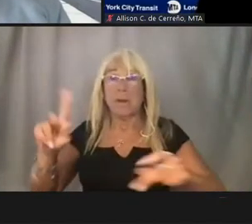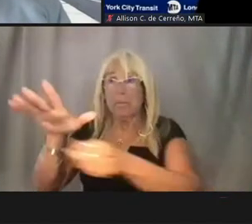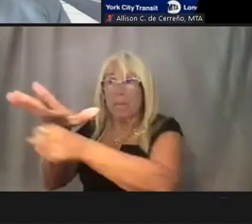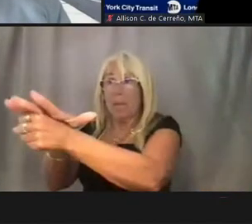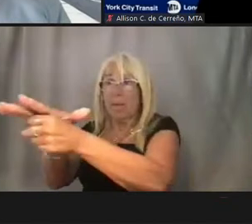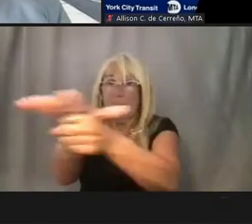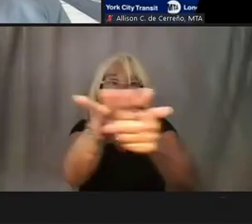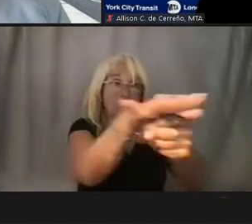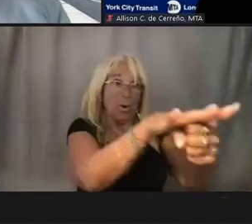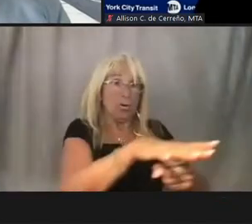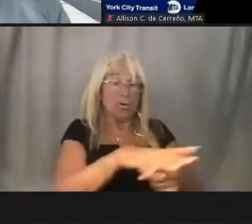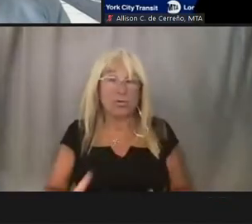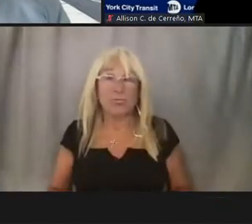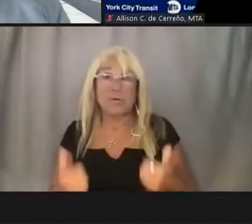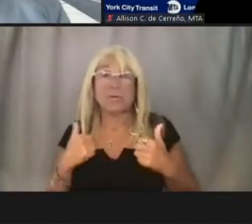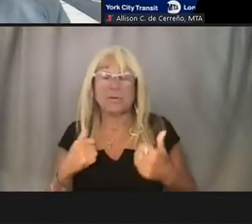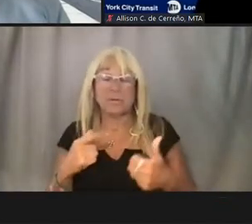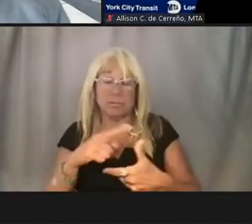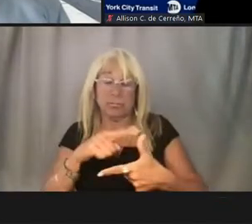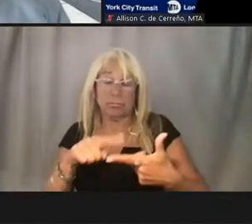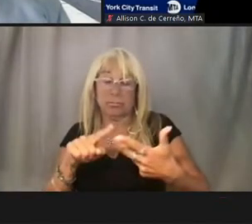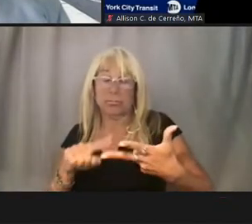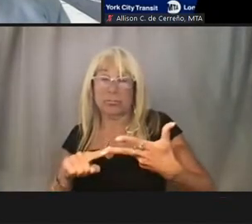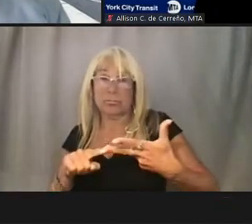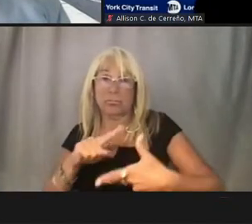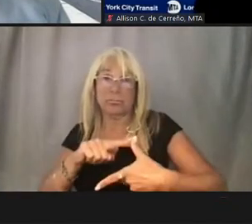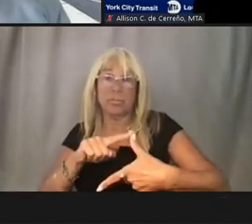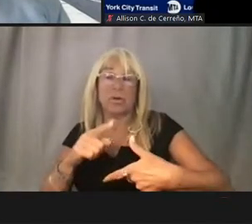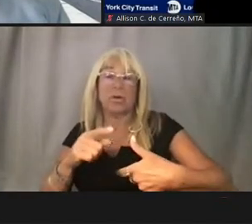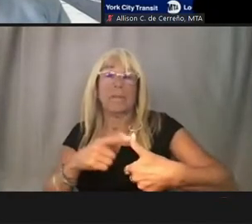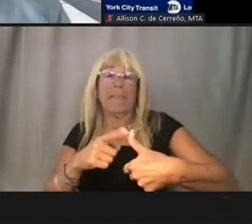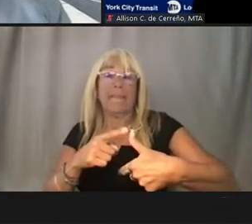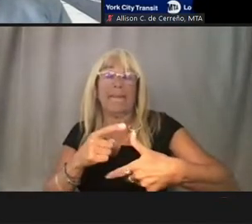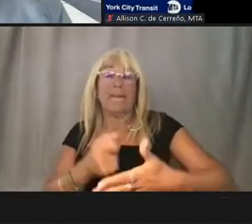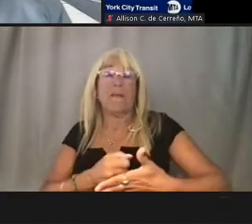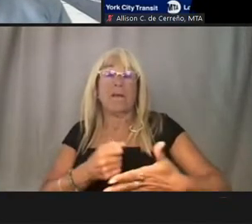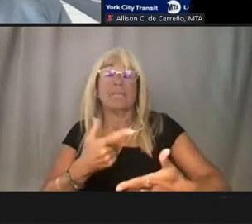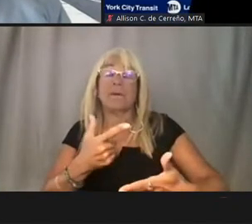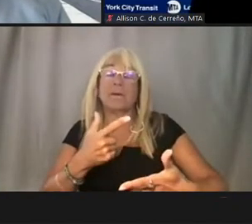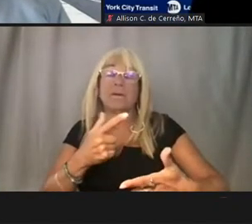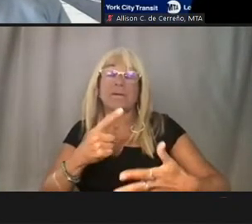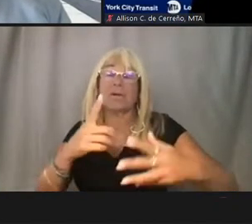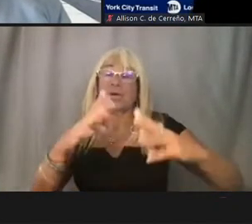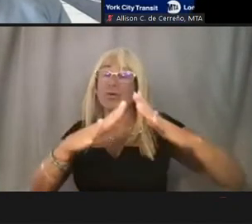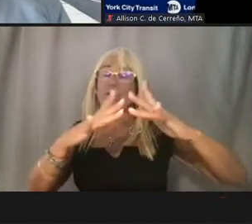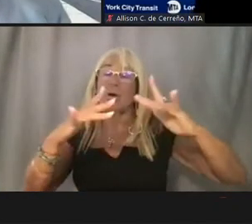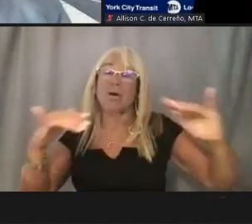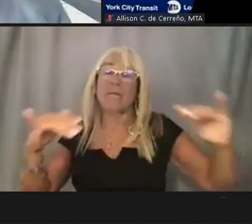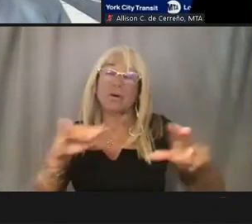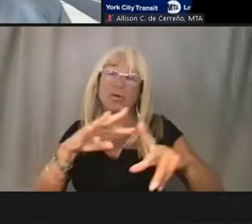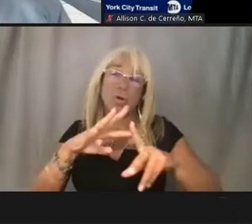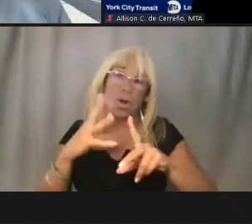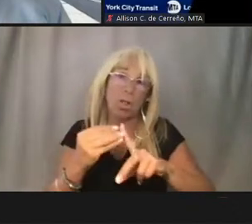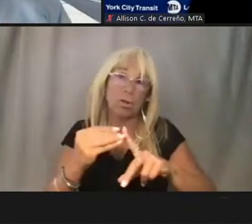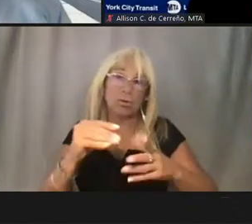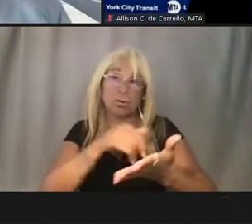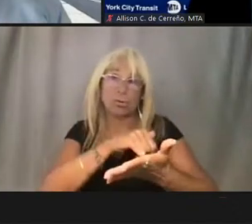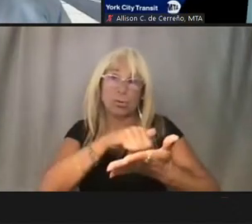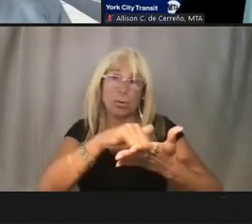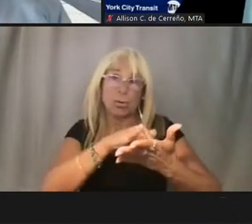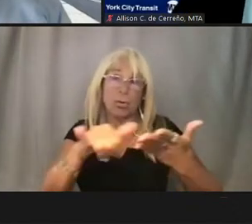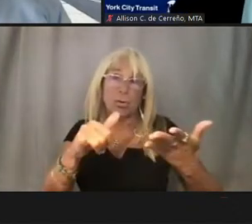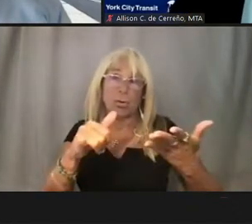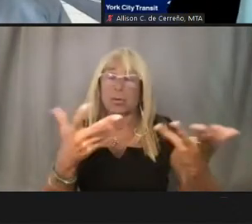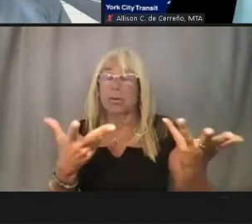things I wish to say the first has to do with the rich and diverse culture of New York City the environmental impacts do not measure